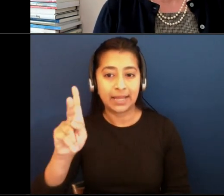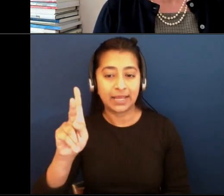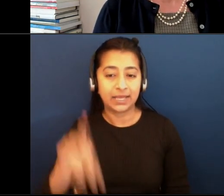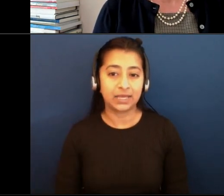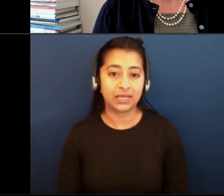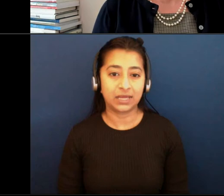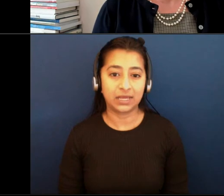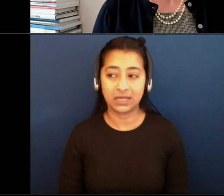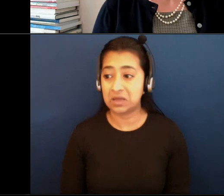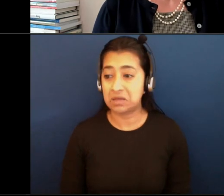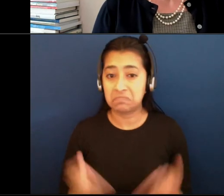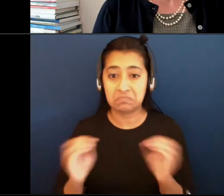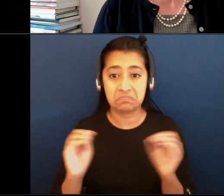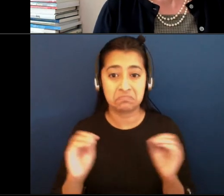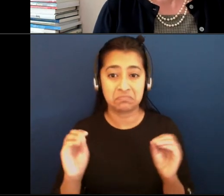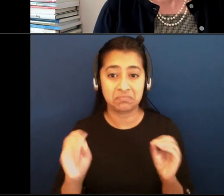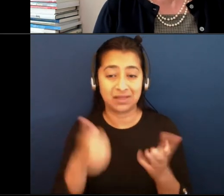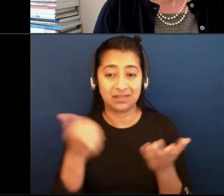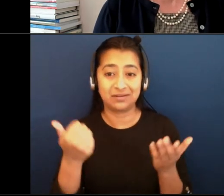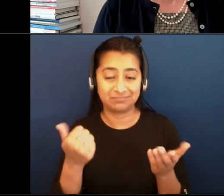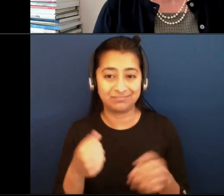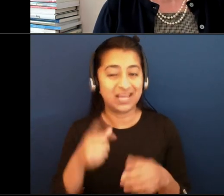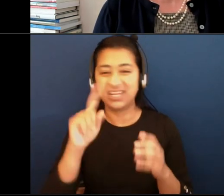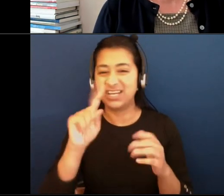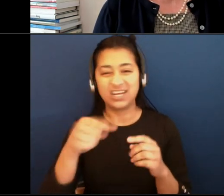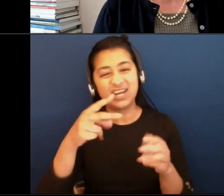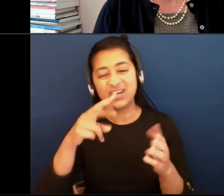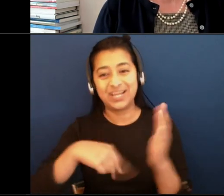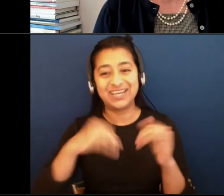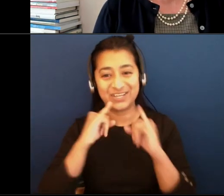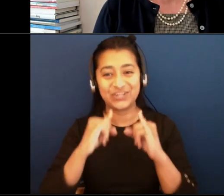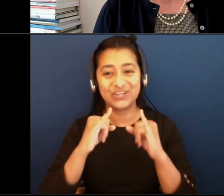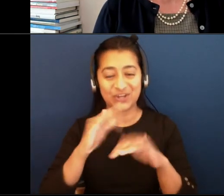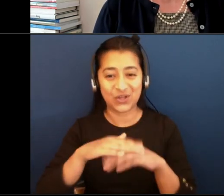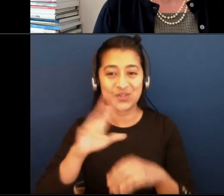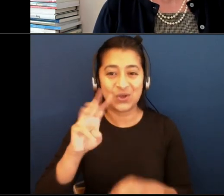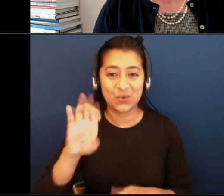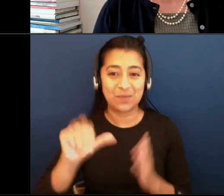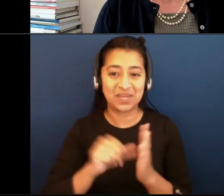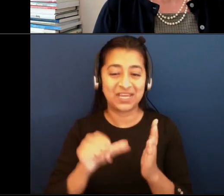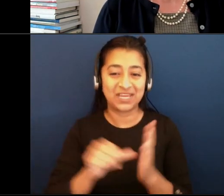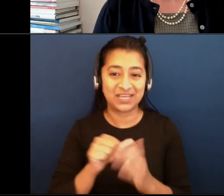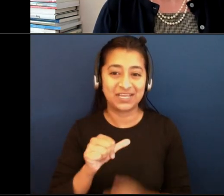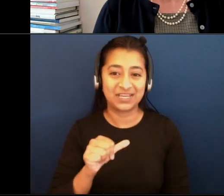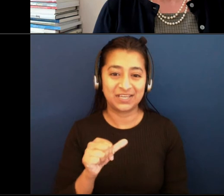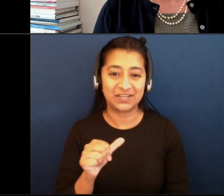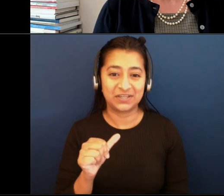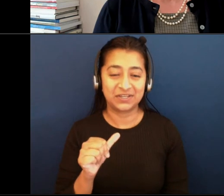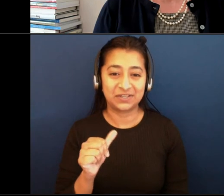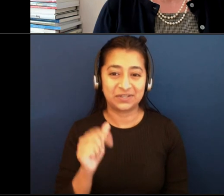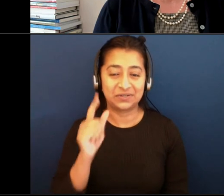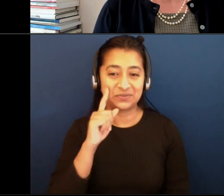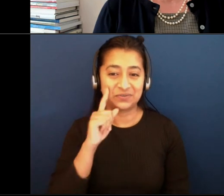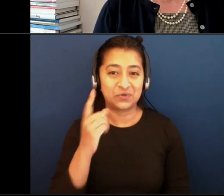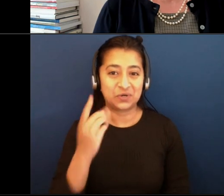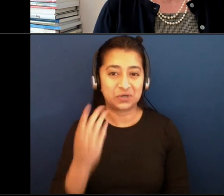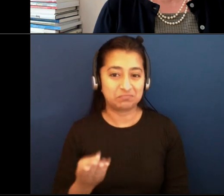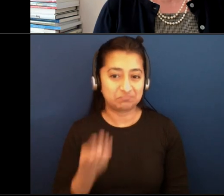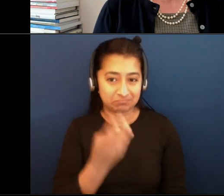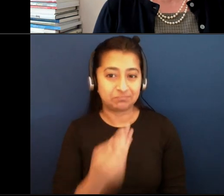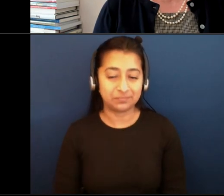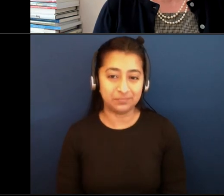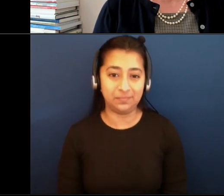No, you know, read the instructions on the web page for submission. We